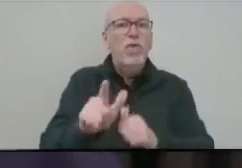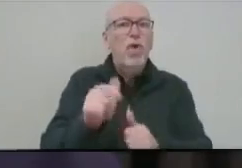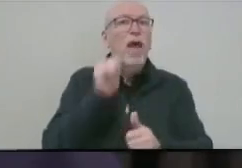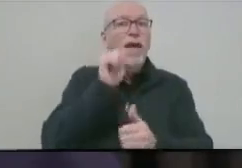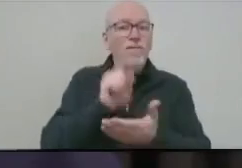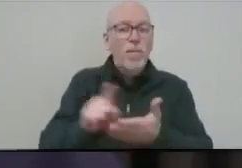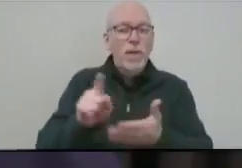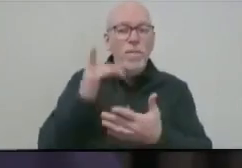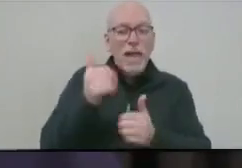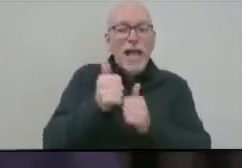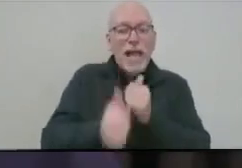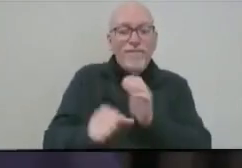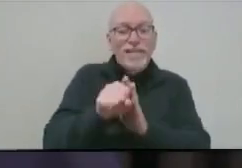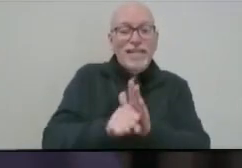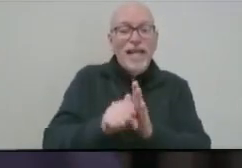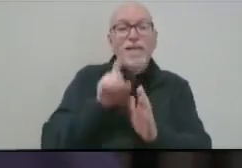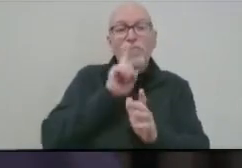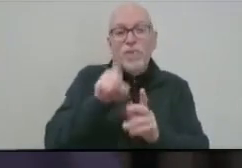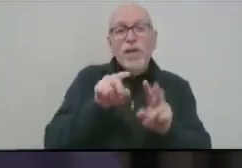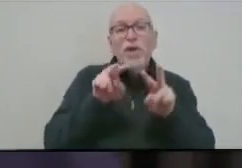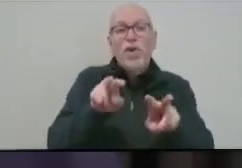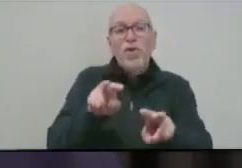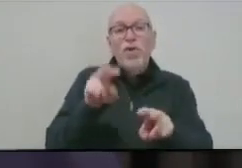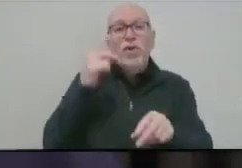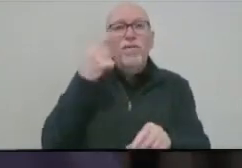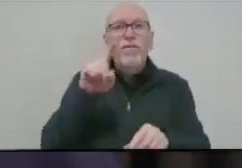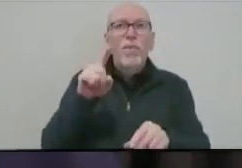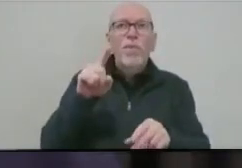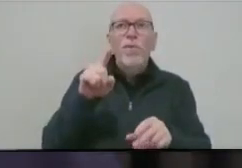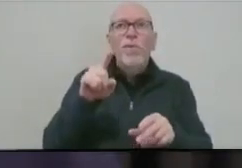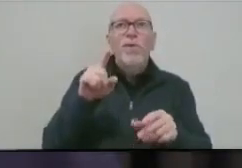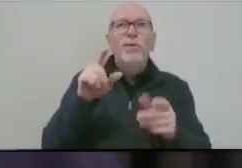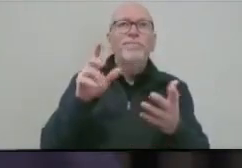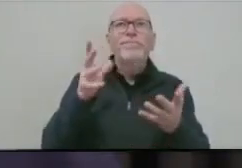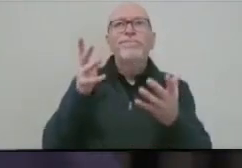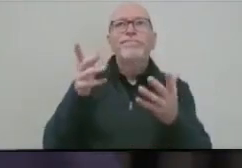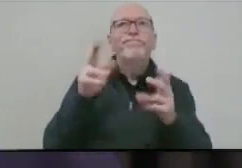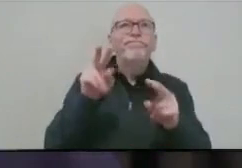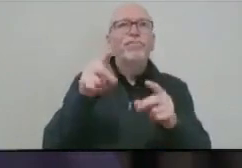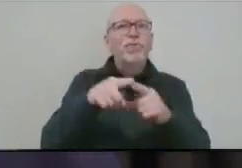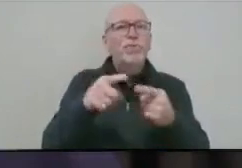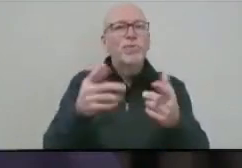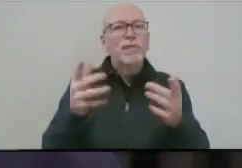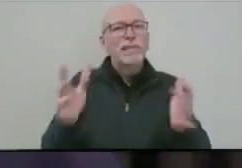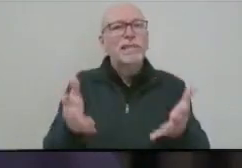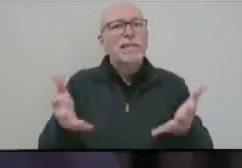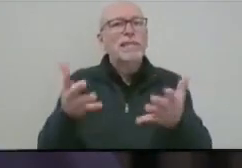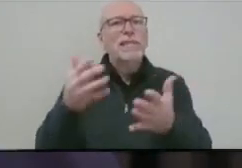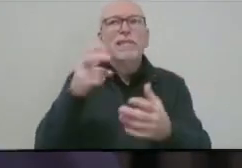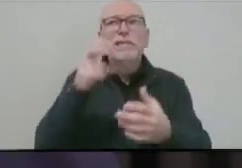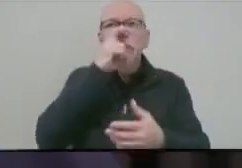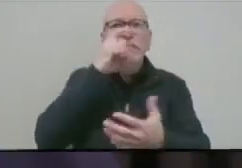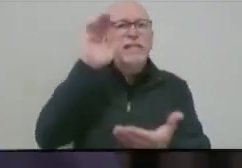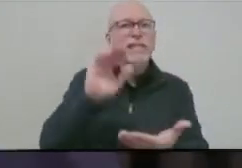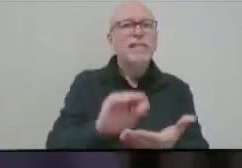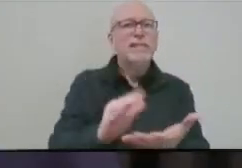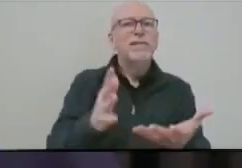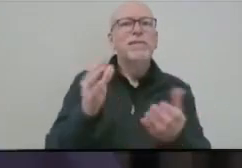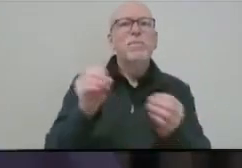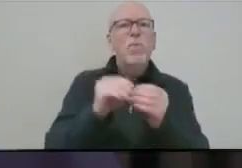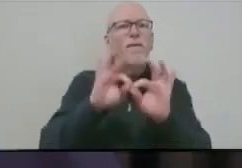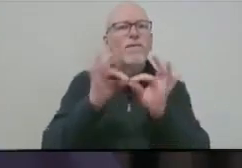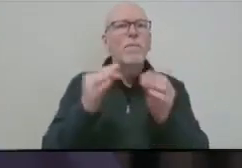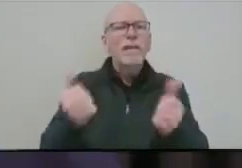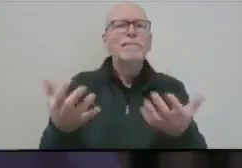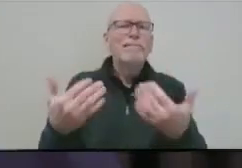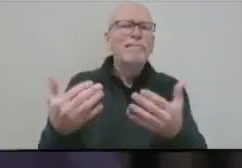every state is really looking for kind of loosening some of that guidance so that we can get more families in contact with more of